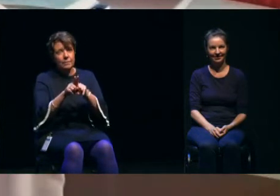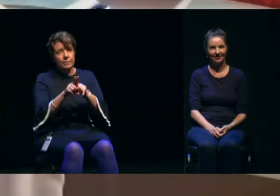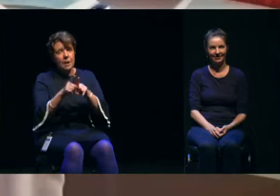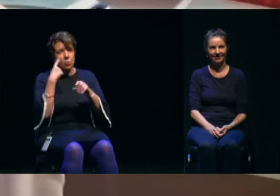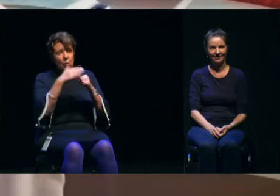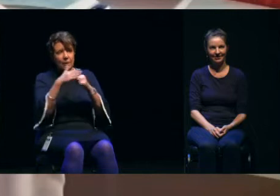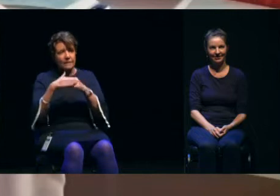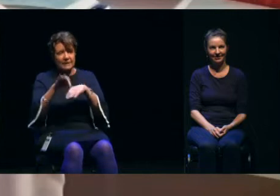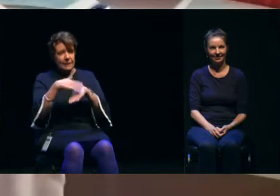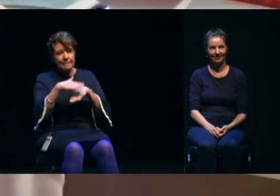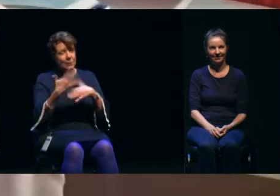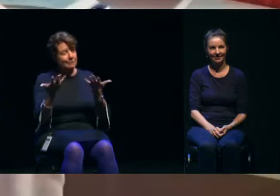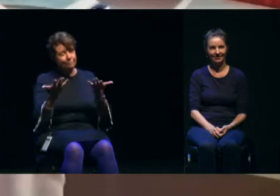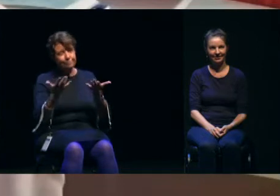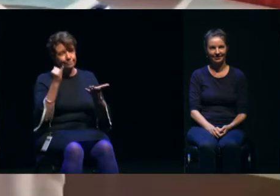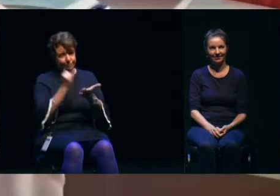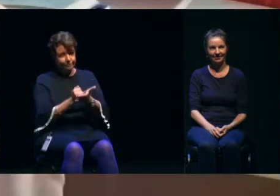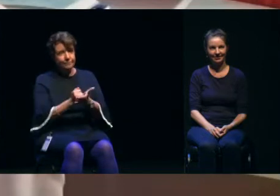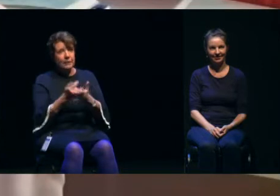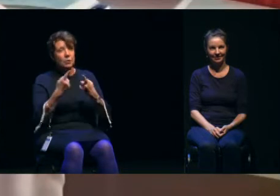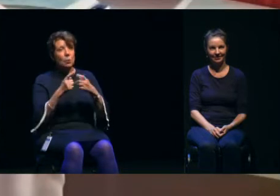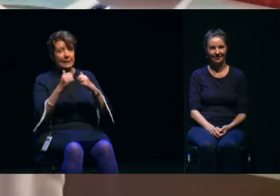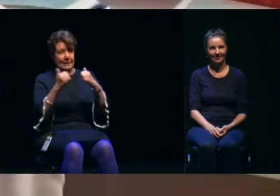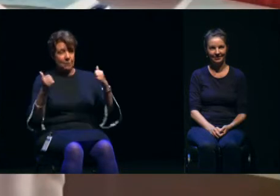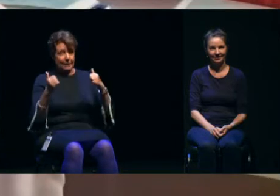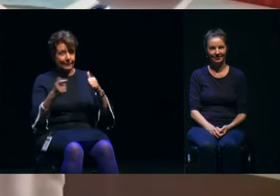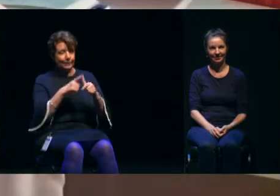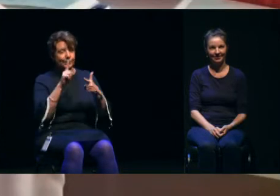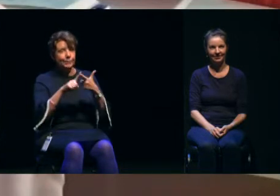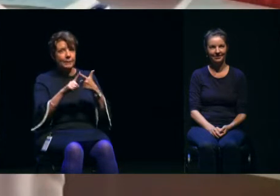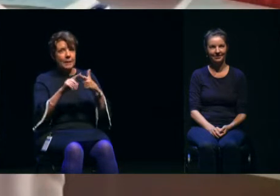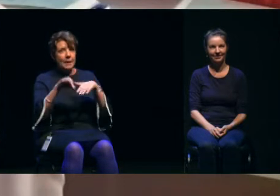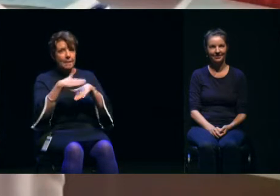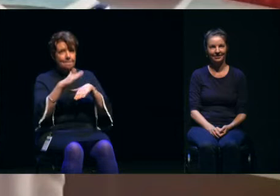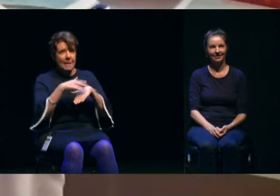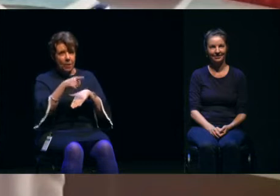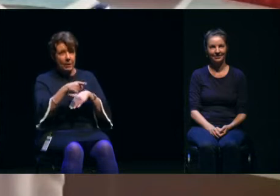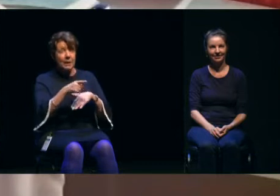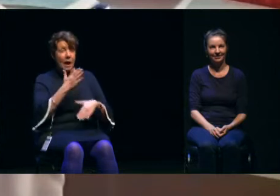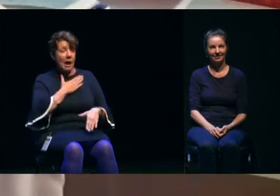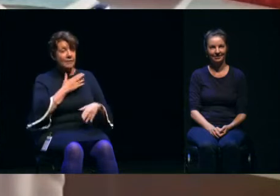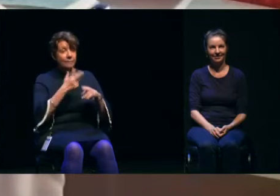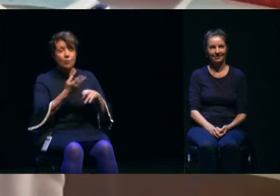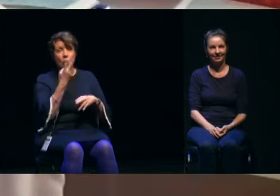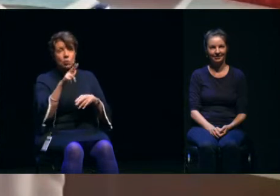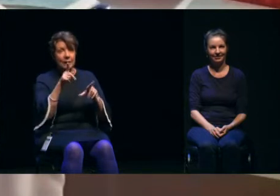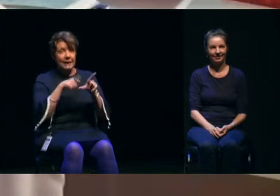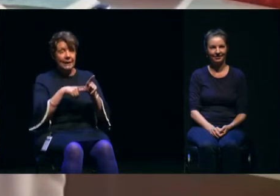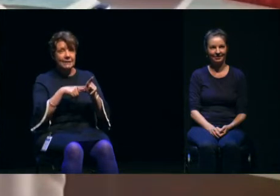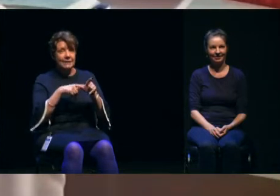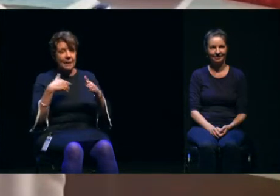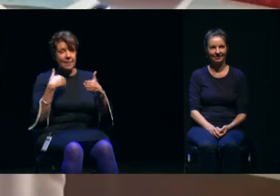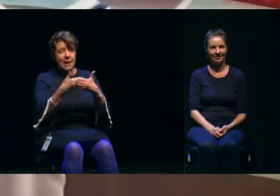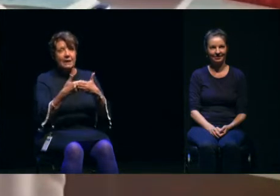the marriage and I couldn't. So we ended up separating. Then I married Willie. Well, I loved him for 20 years, and the last